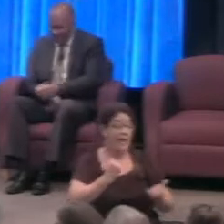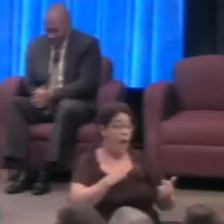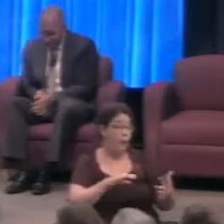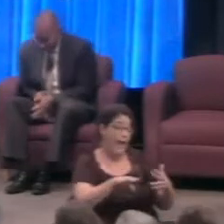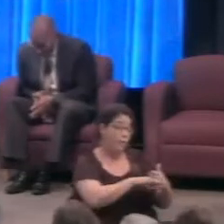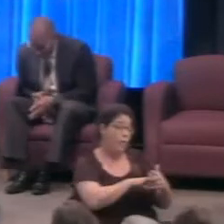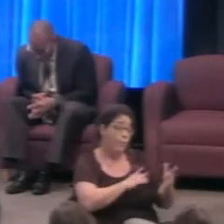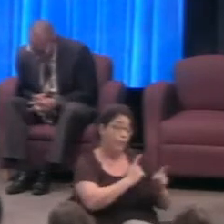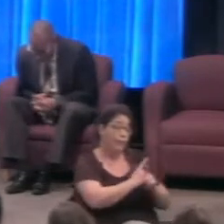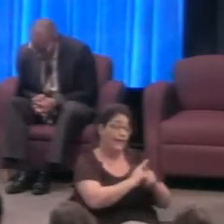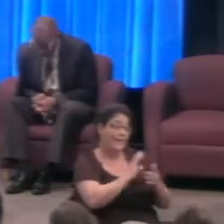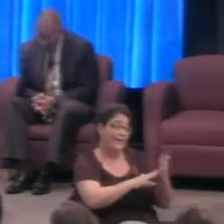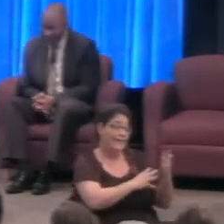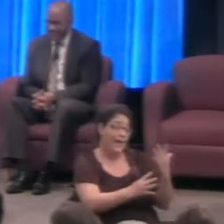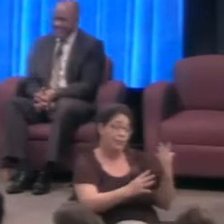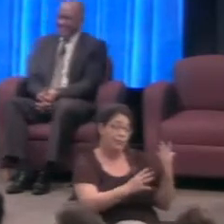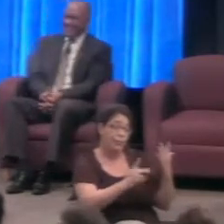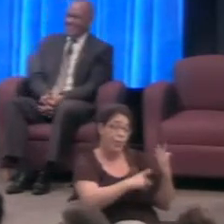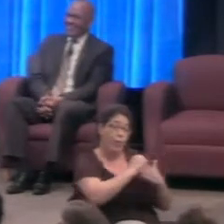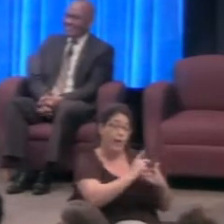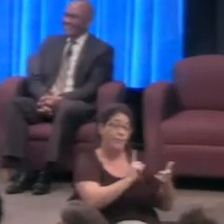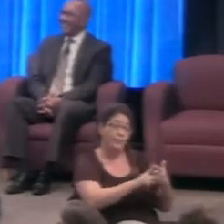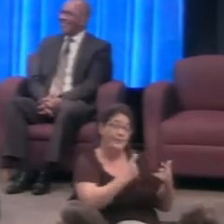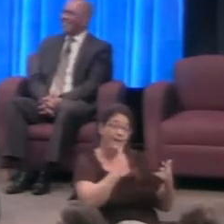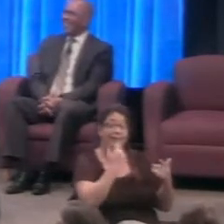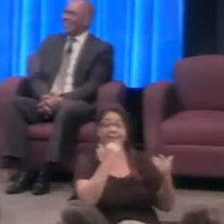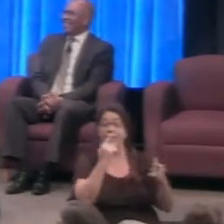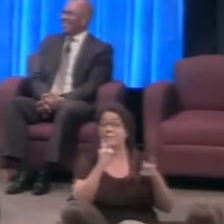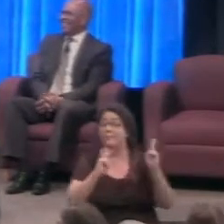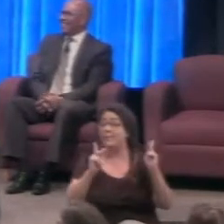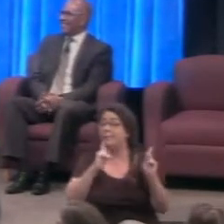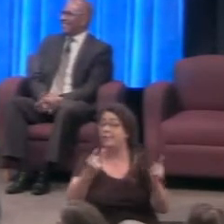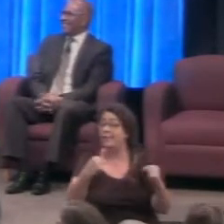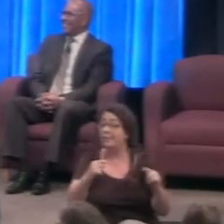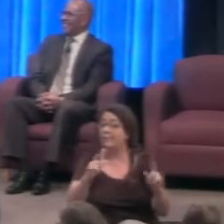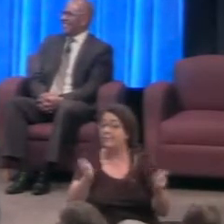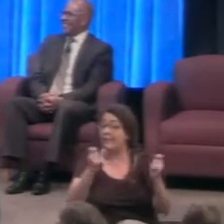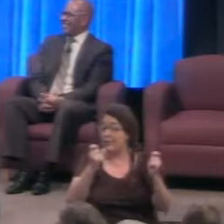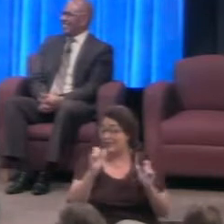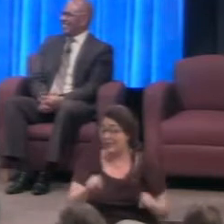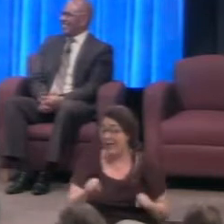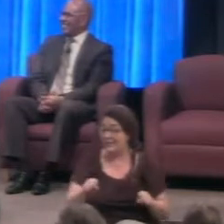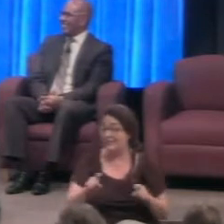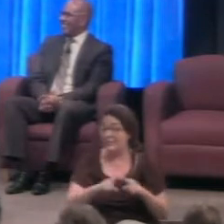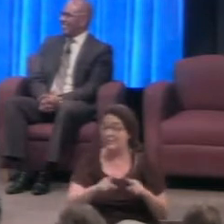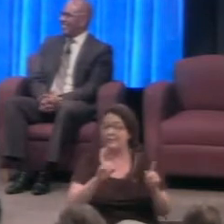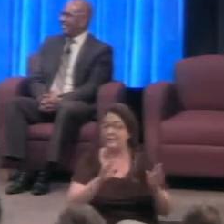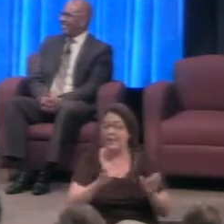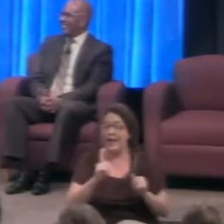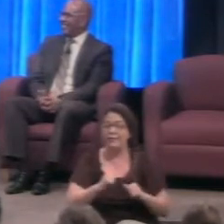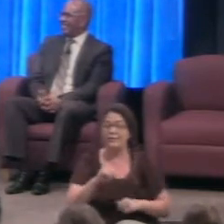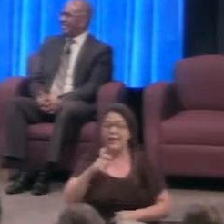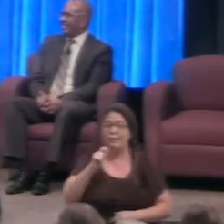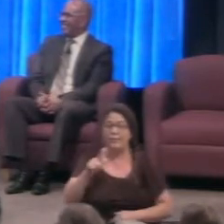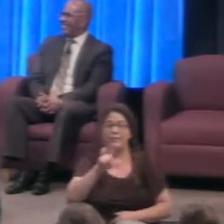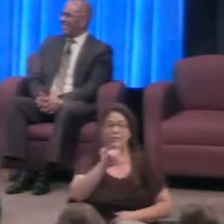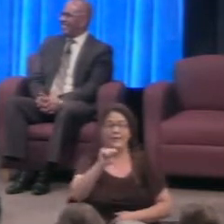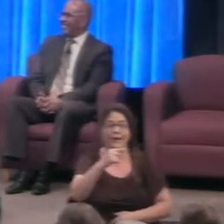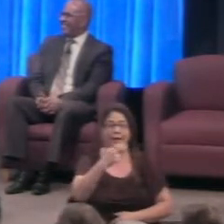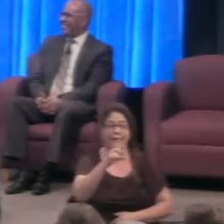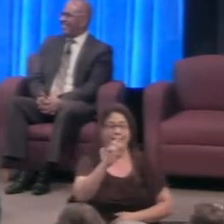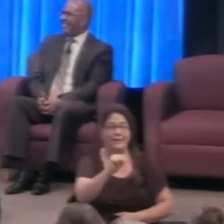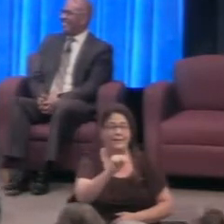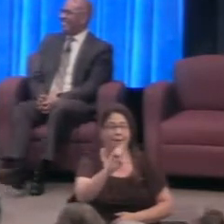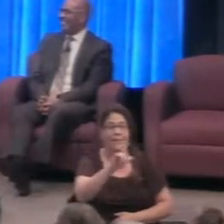alert. A big thank you to those who made today's celebration possible. To the planners, April Brower, Lieutenant Hayden Emily